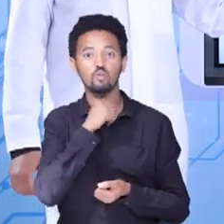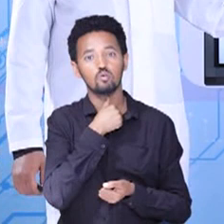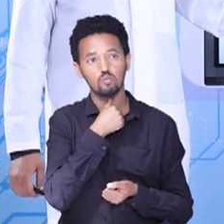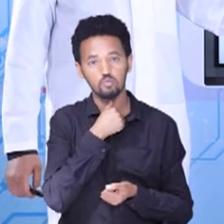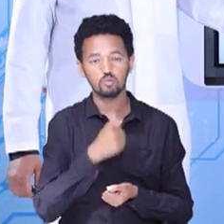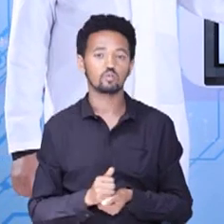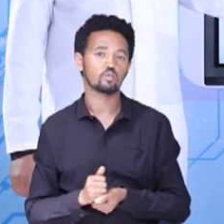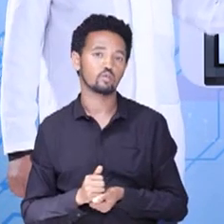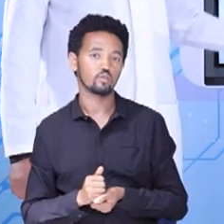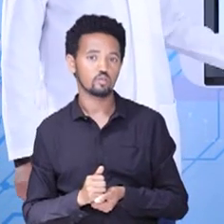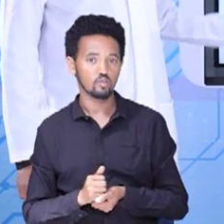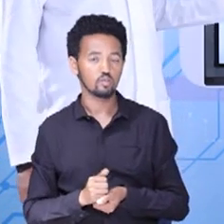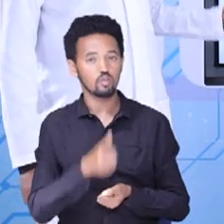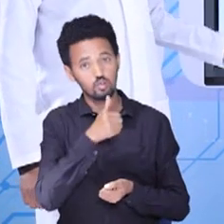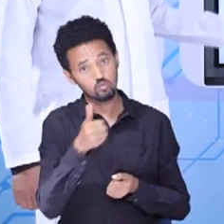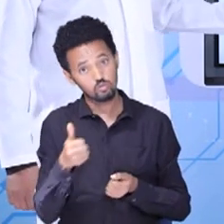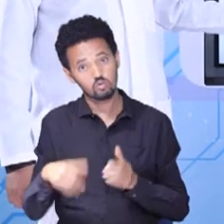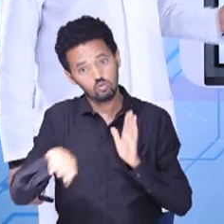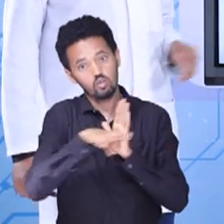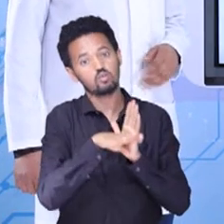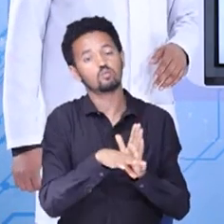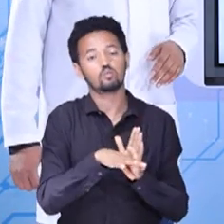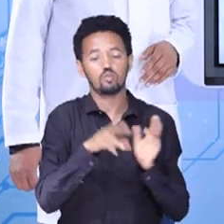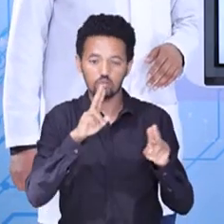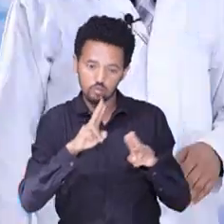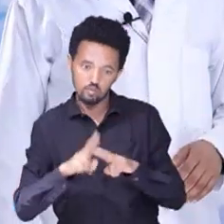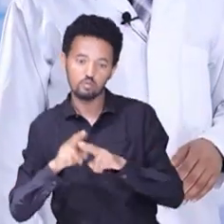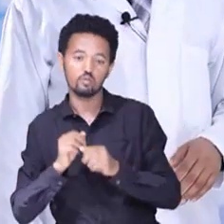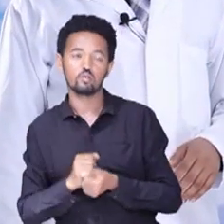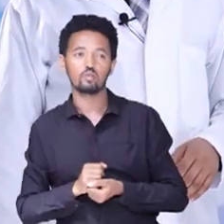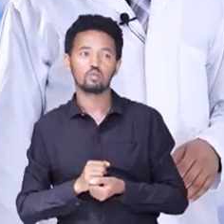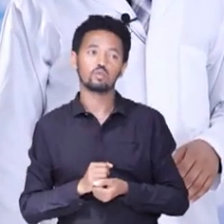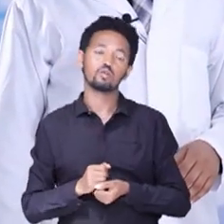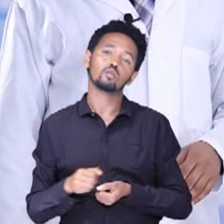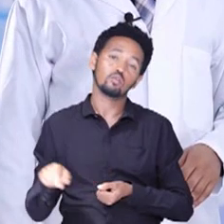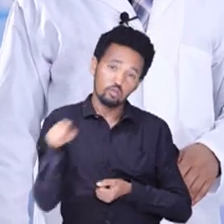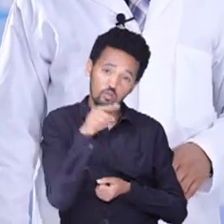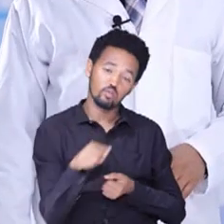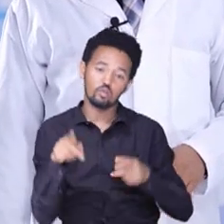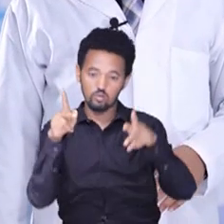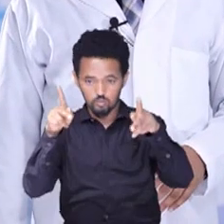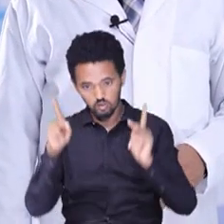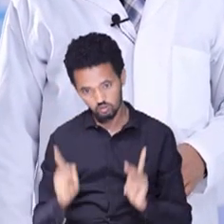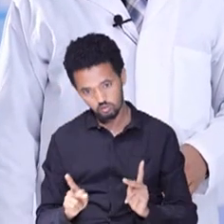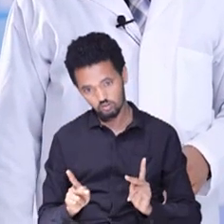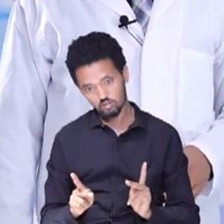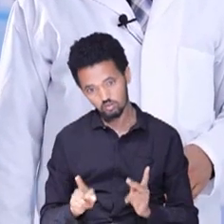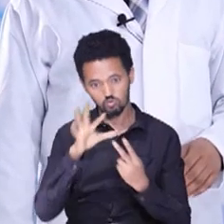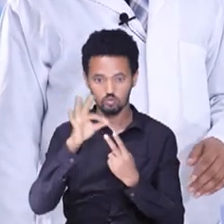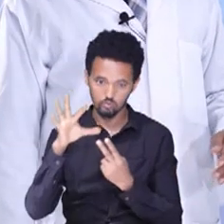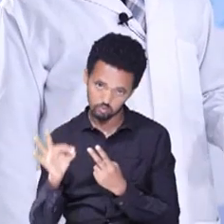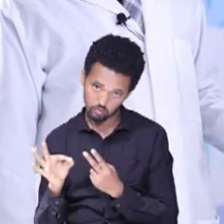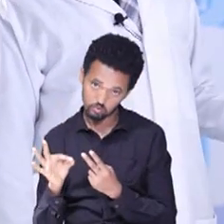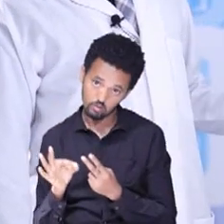Organization, OPDO, the former, nowadays, the Oromo Democratic Party, or ODP. Those parties formed